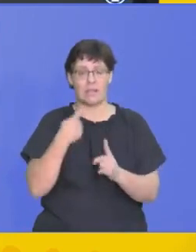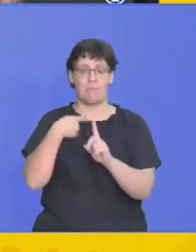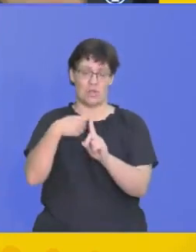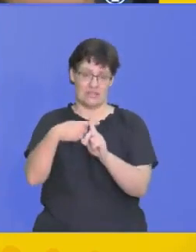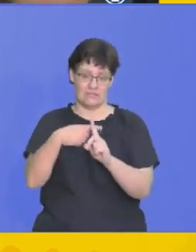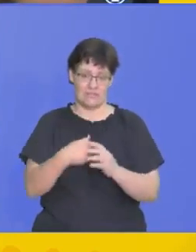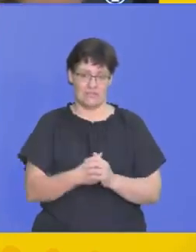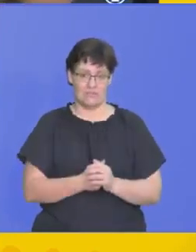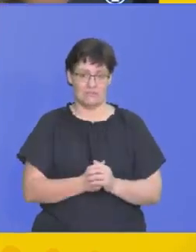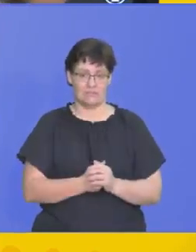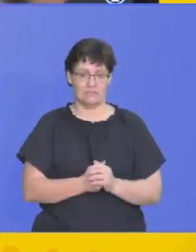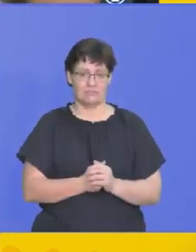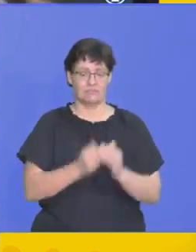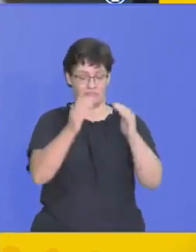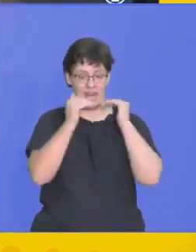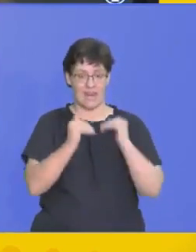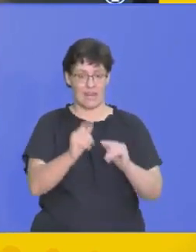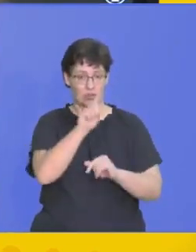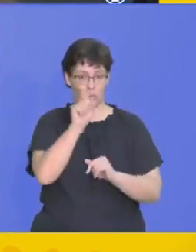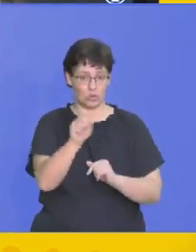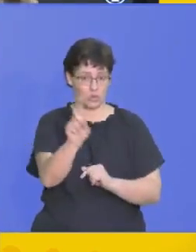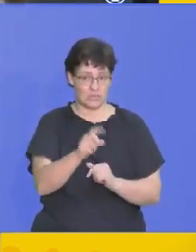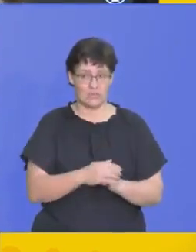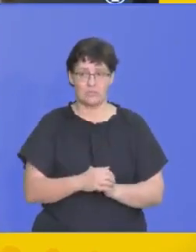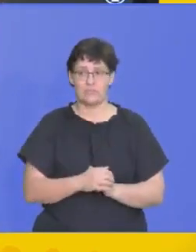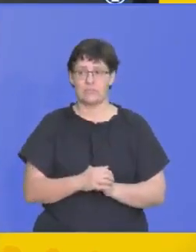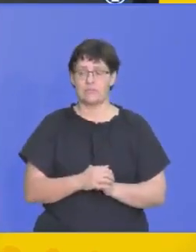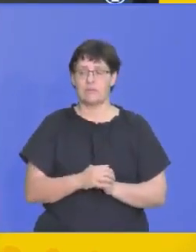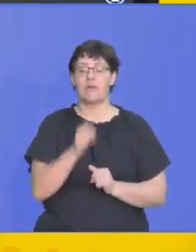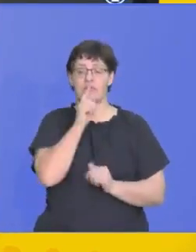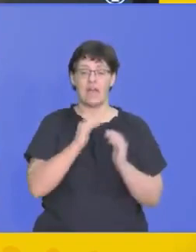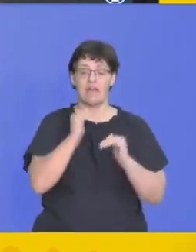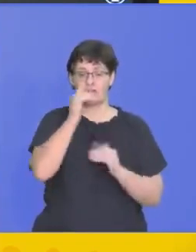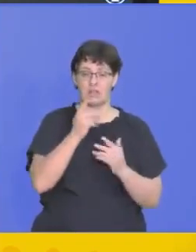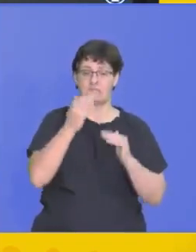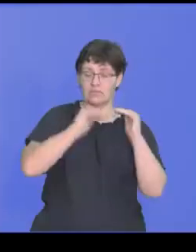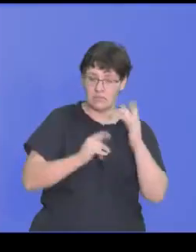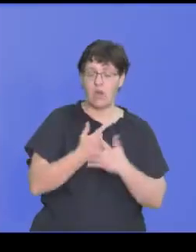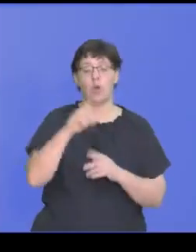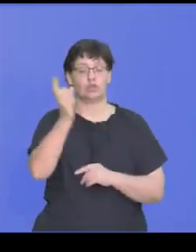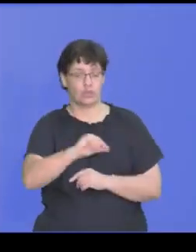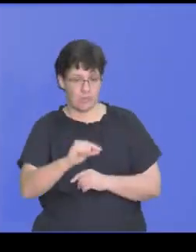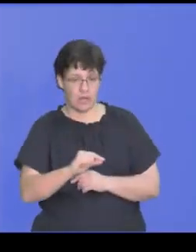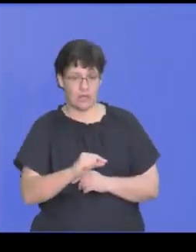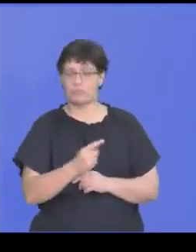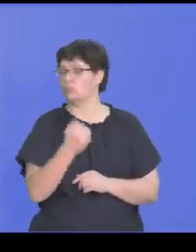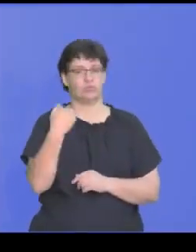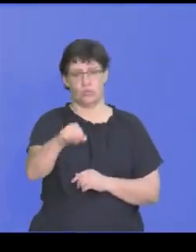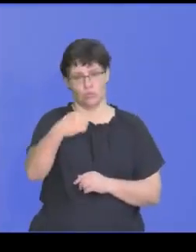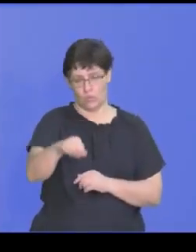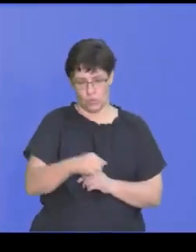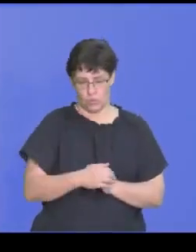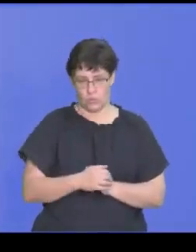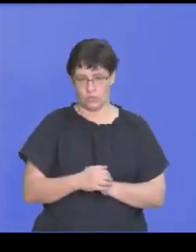positive. Let's see what the next question is. So the inflation decreased, does it mean it was cheaper? Definitely